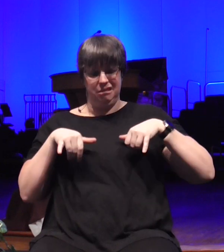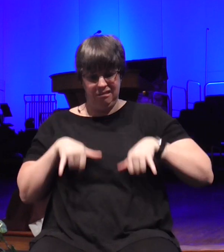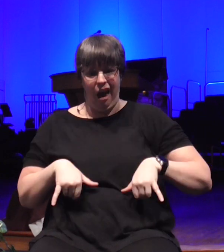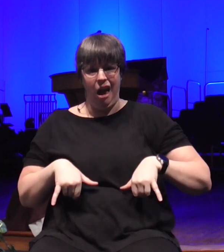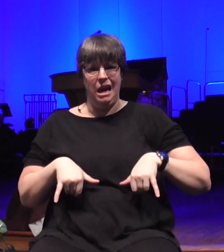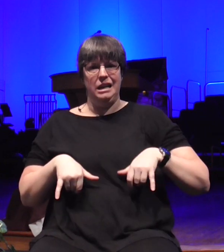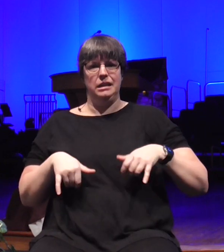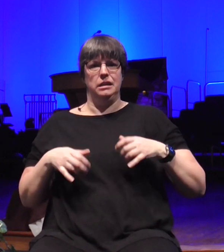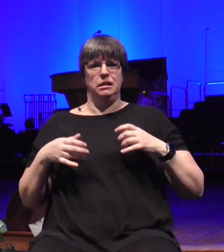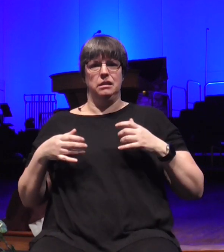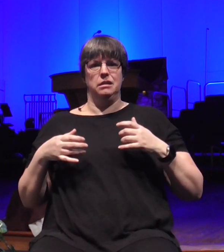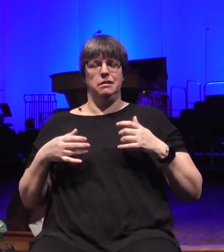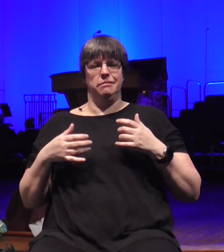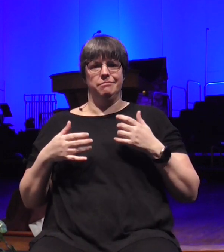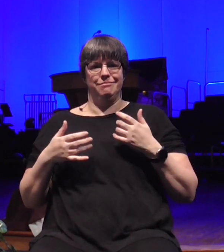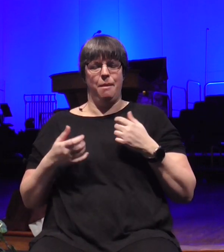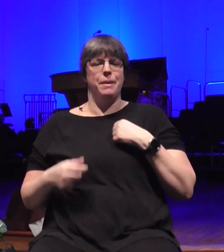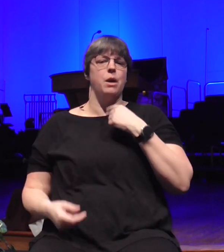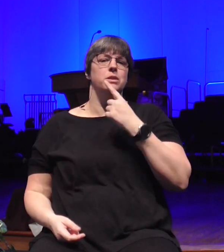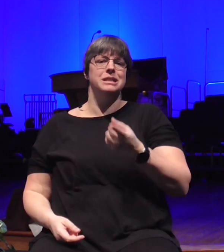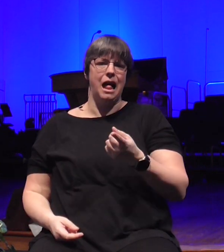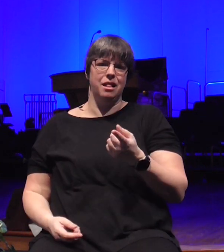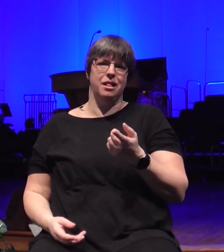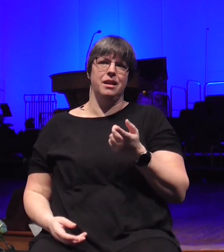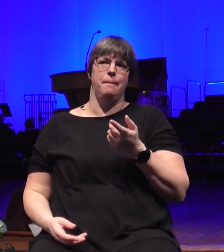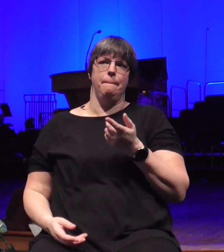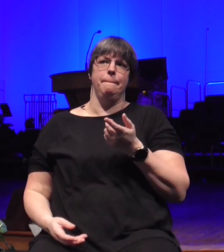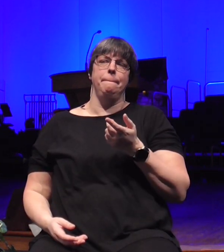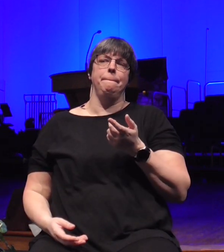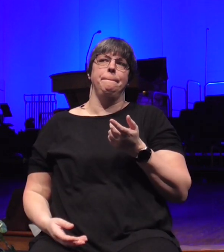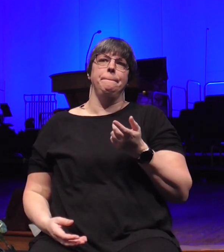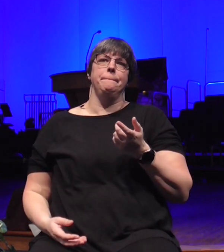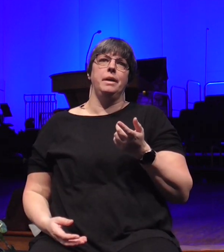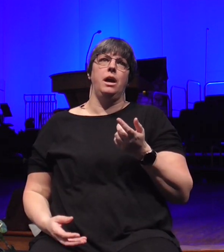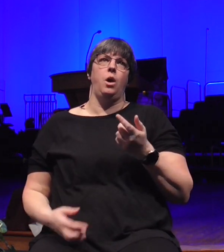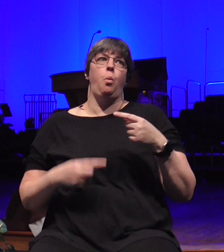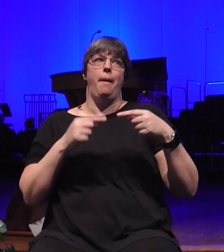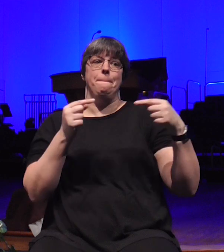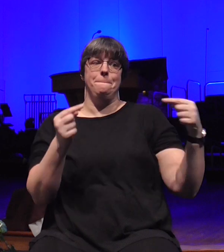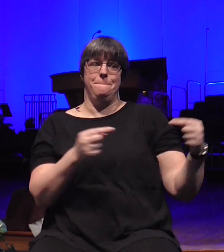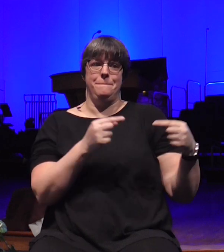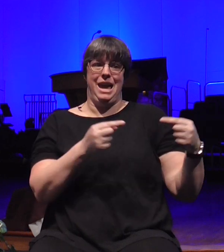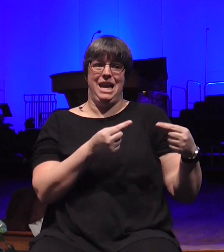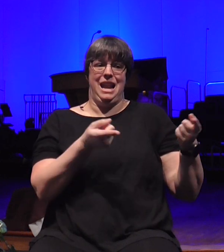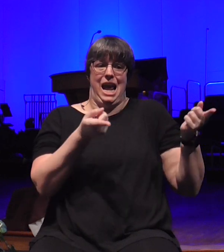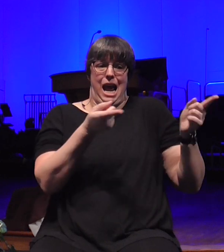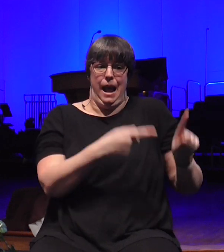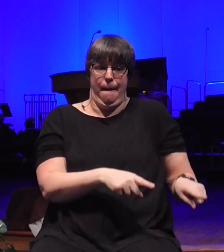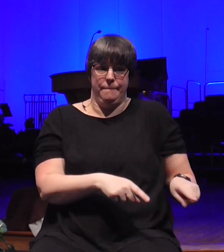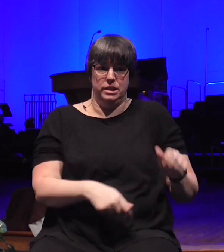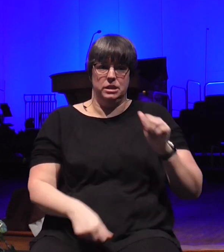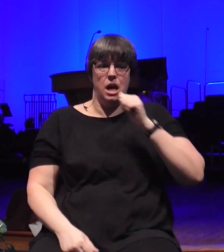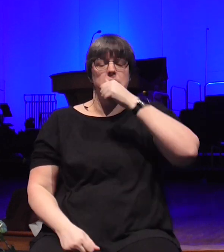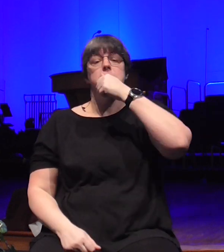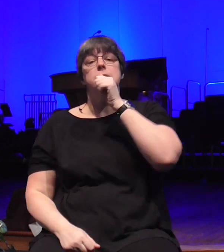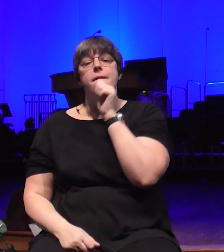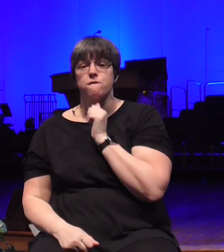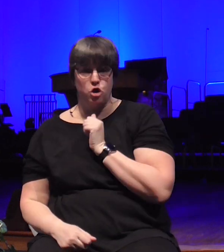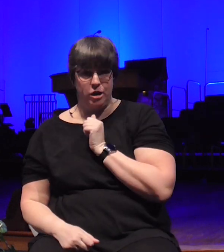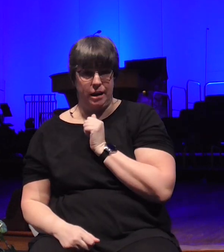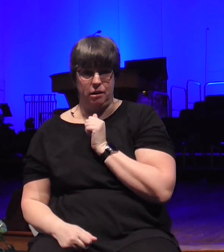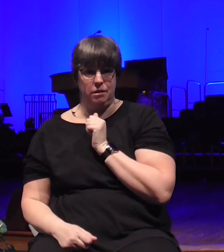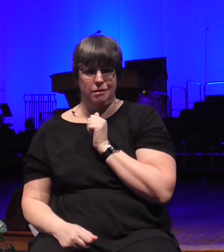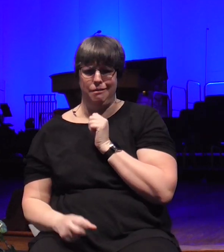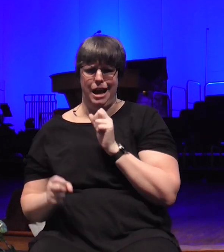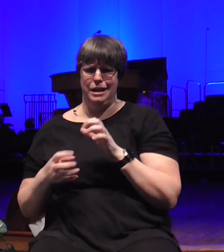of life. And I'll tell him that while pain is inevitable, suffering is optional. We